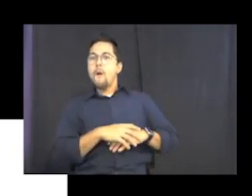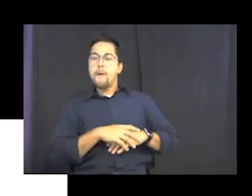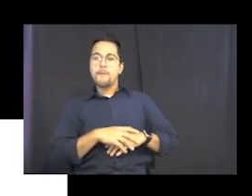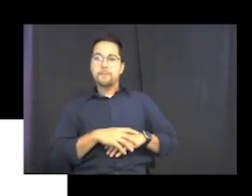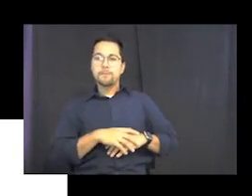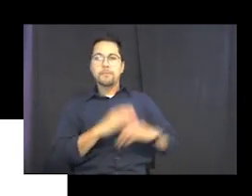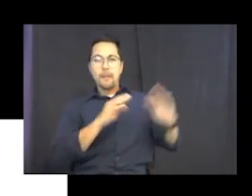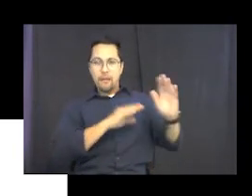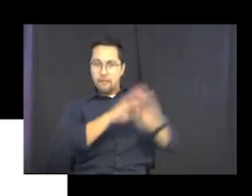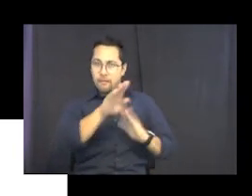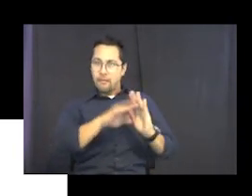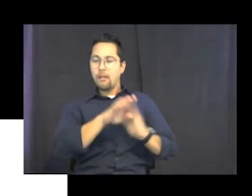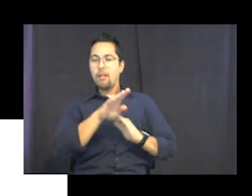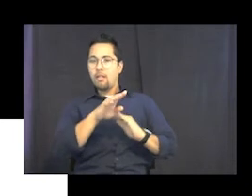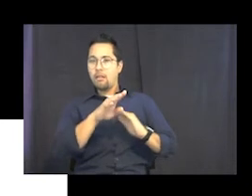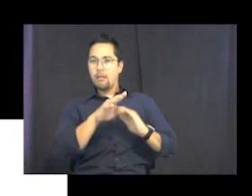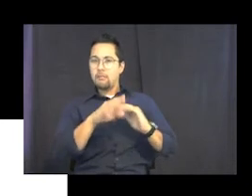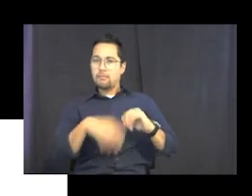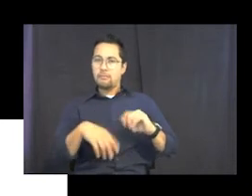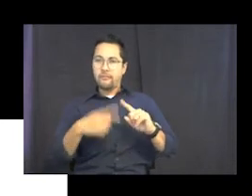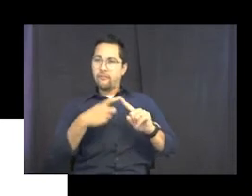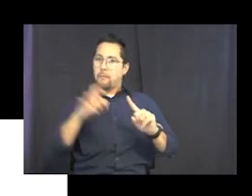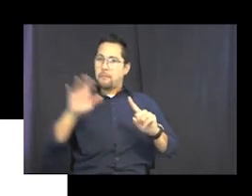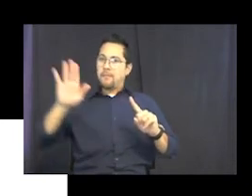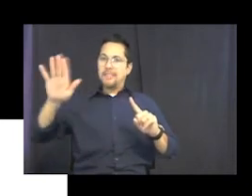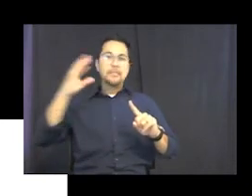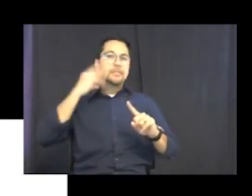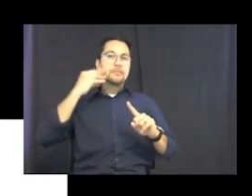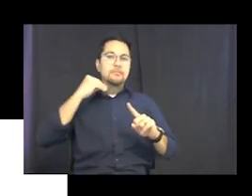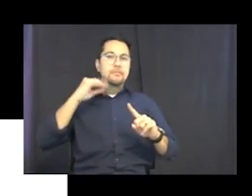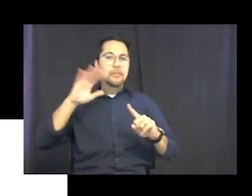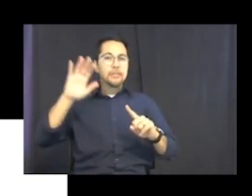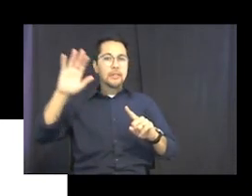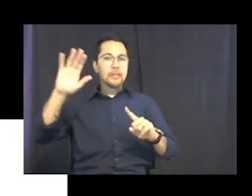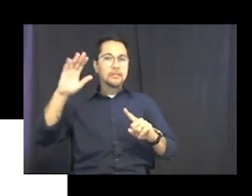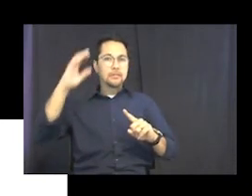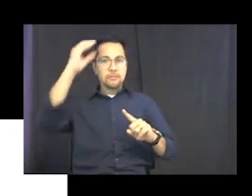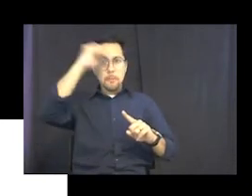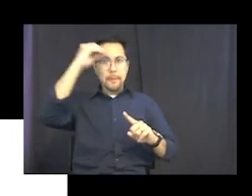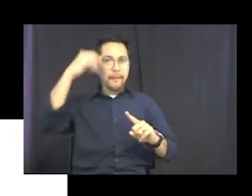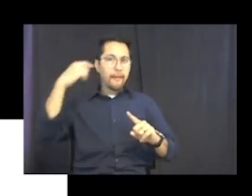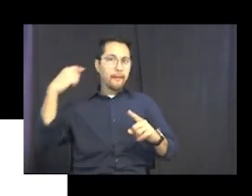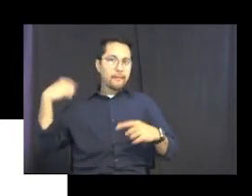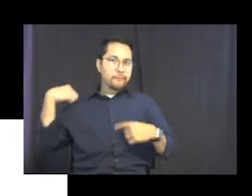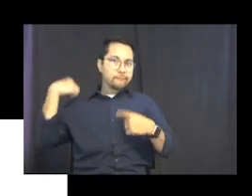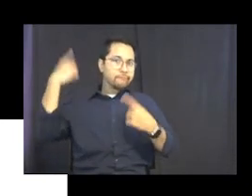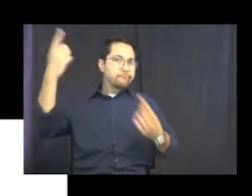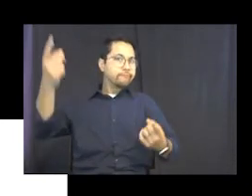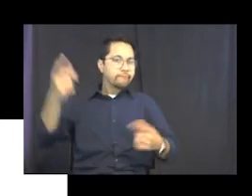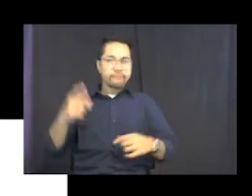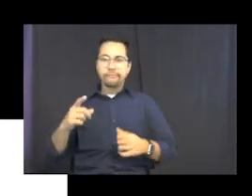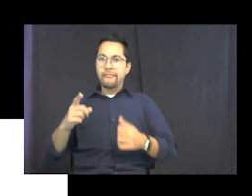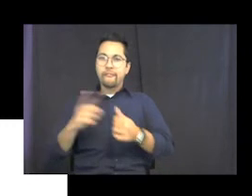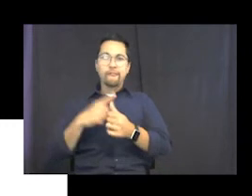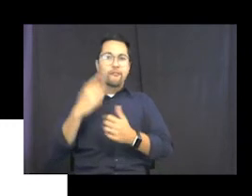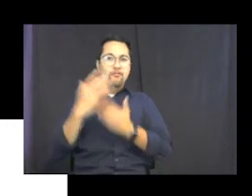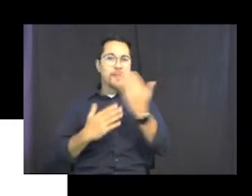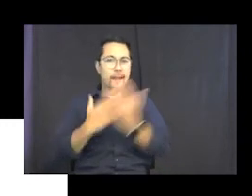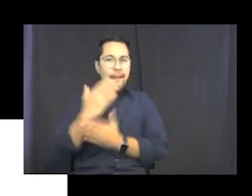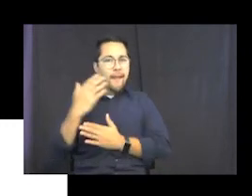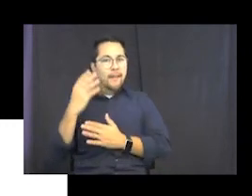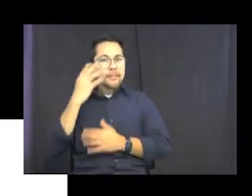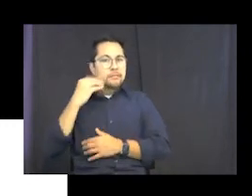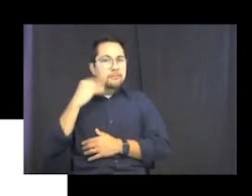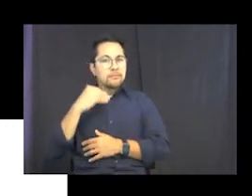and develop, from what he's learned from years of firsthand experience of working